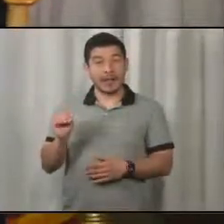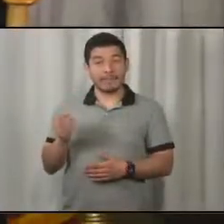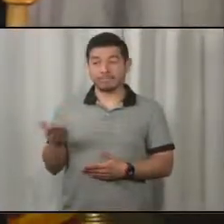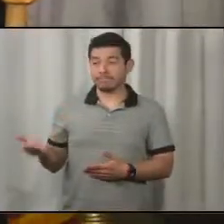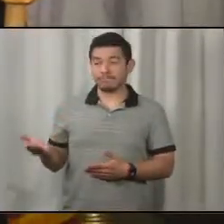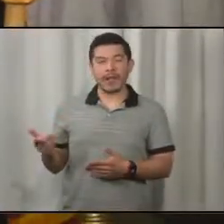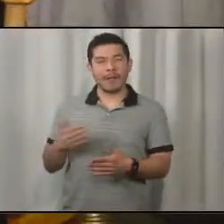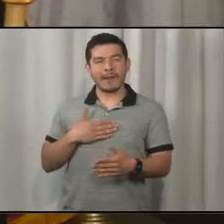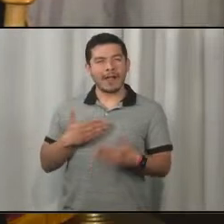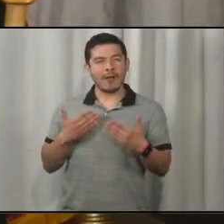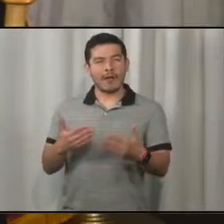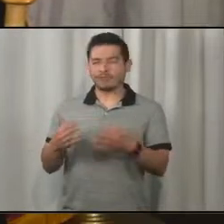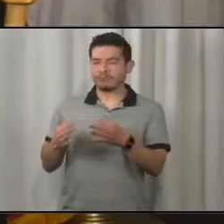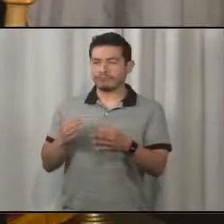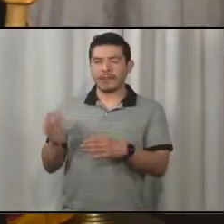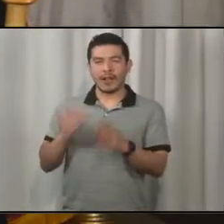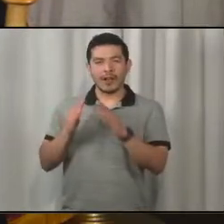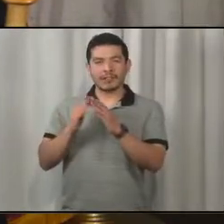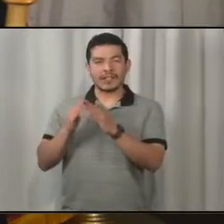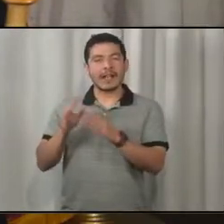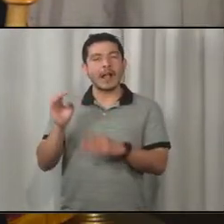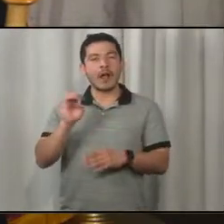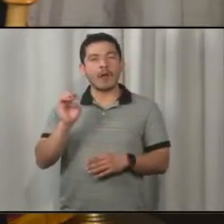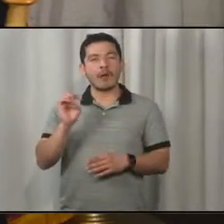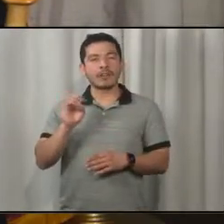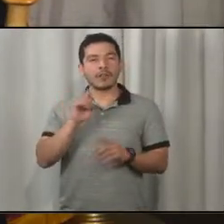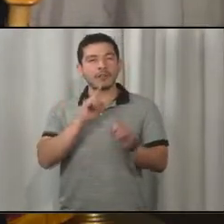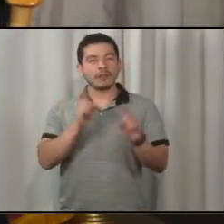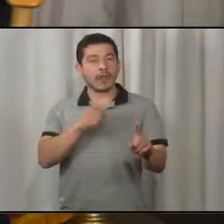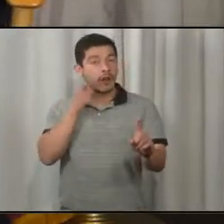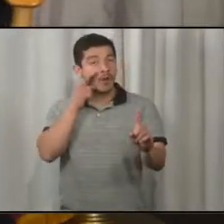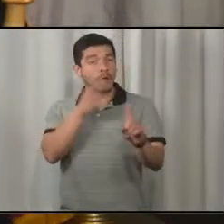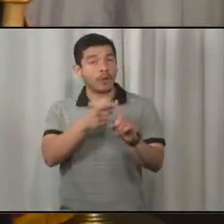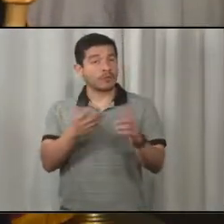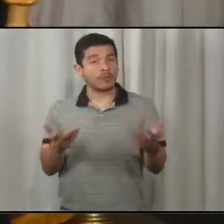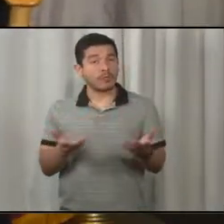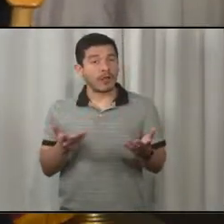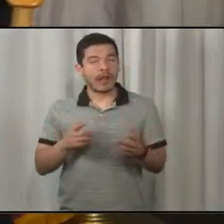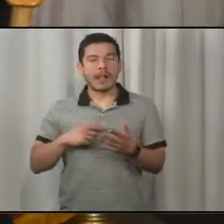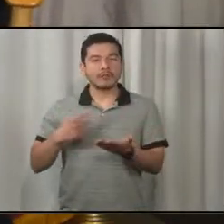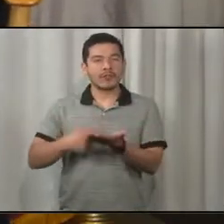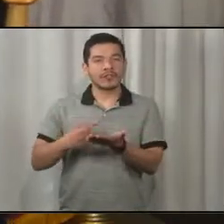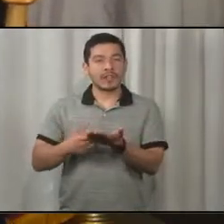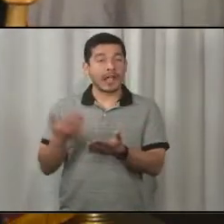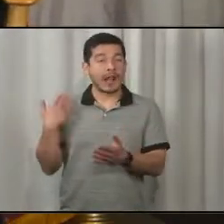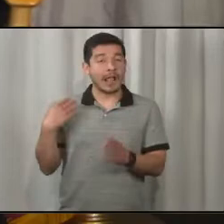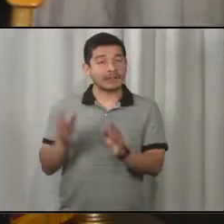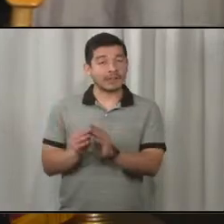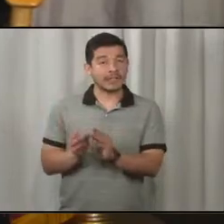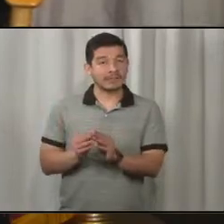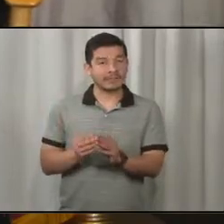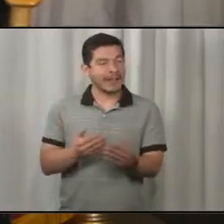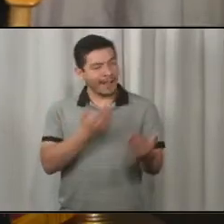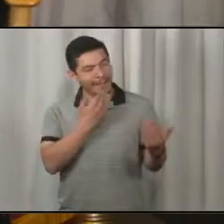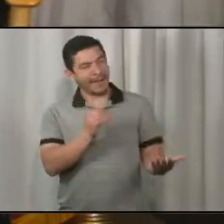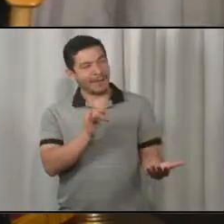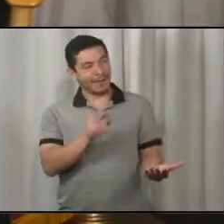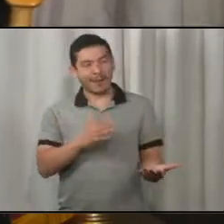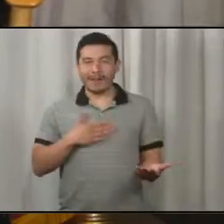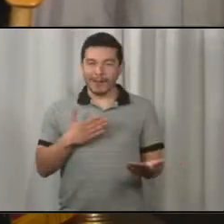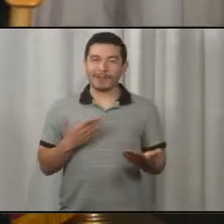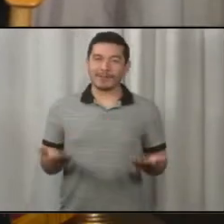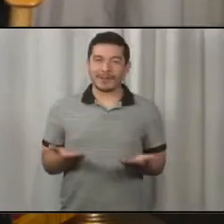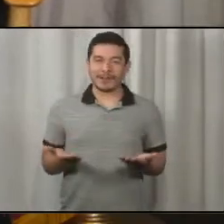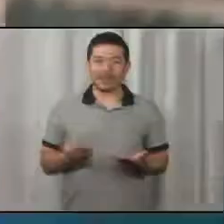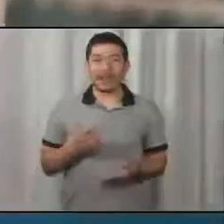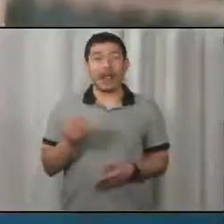Please go ahead and walk us through the city's emergency response goals as we discussed at the last city council meeting. Great. Thank you, Mayor. Sure. Happy to be here